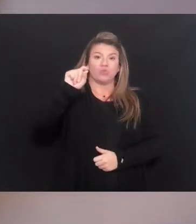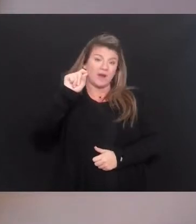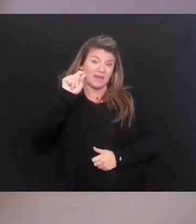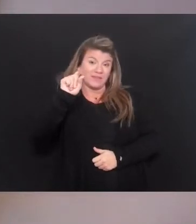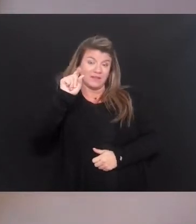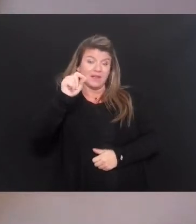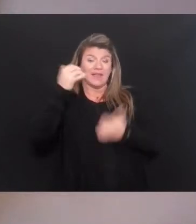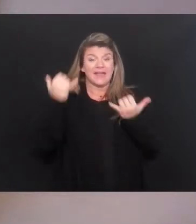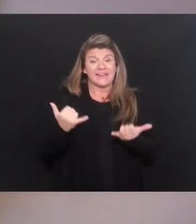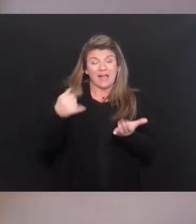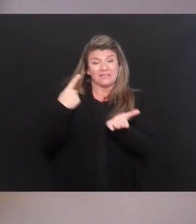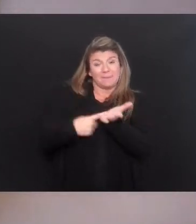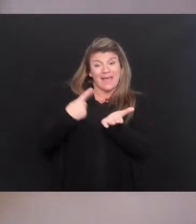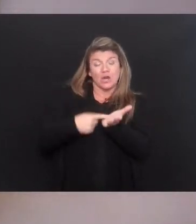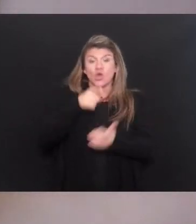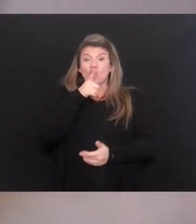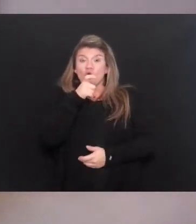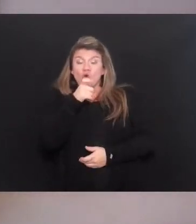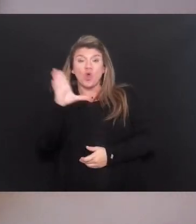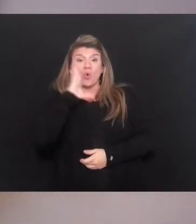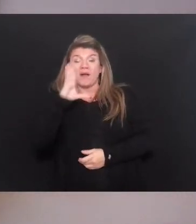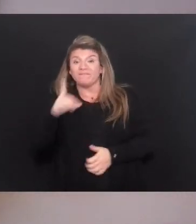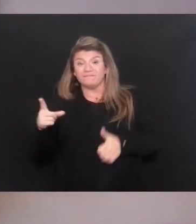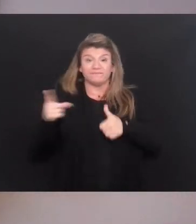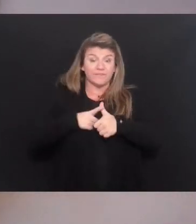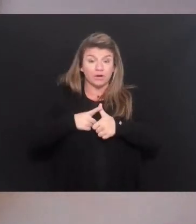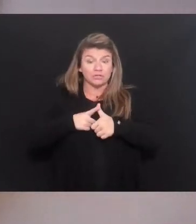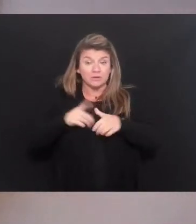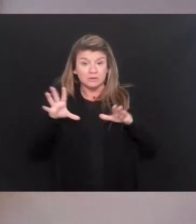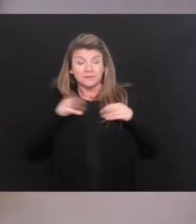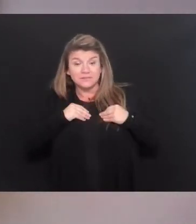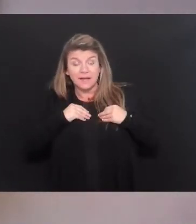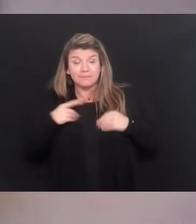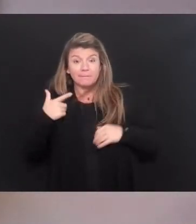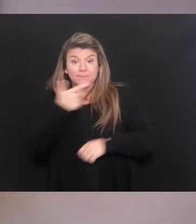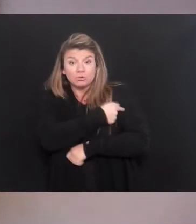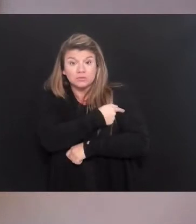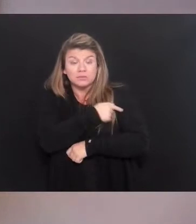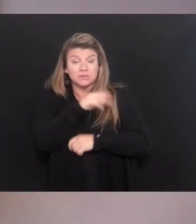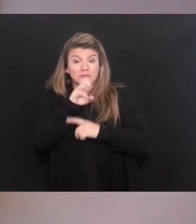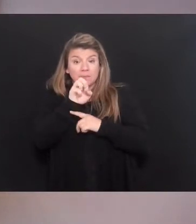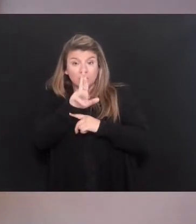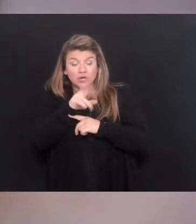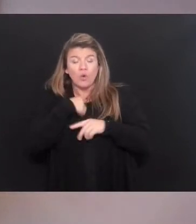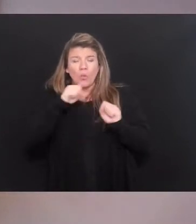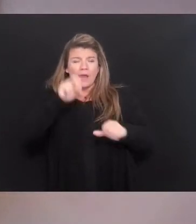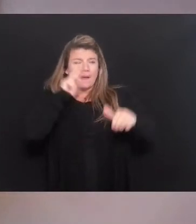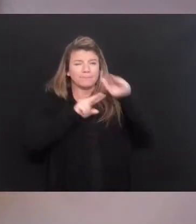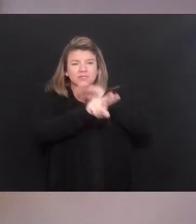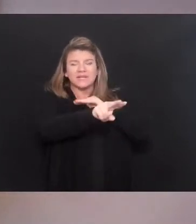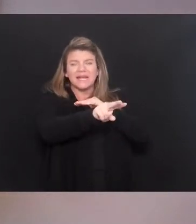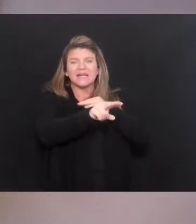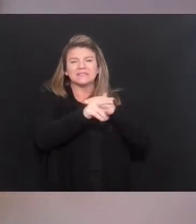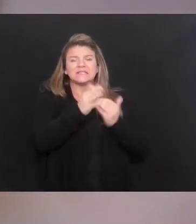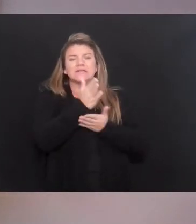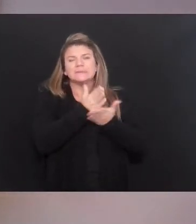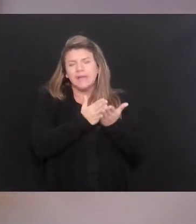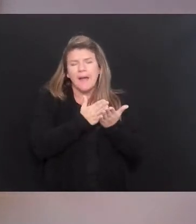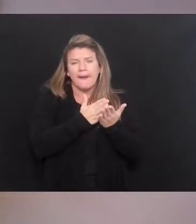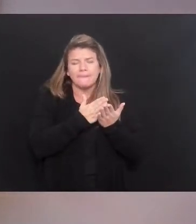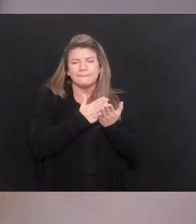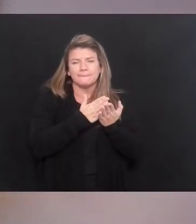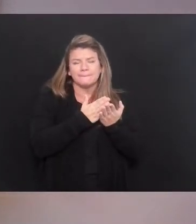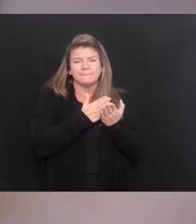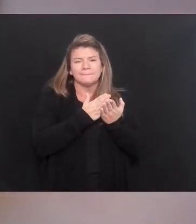debated now exactly who will be first in line for boosters, but we can predict, I think with some certainty,